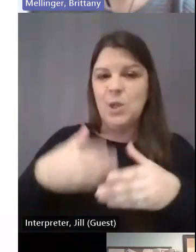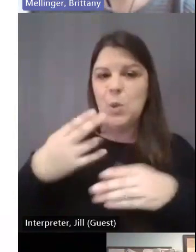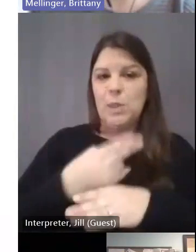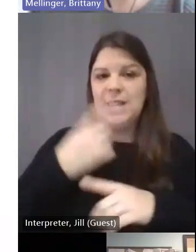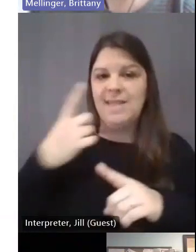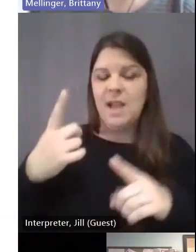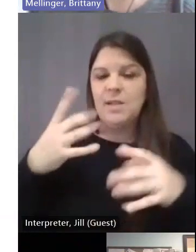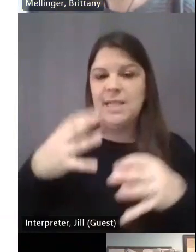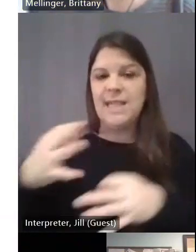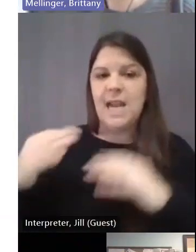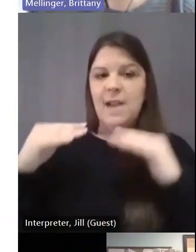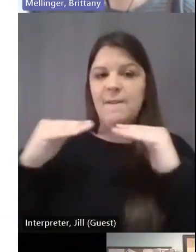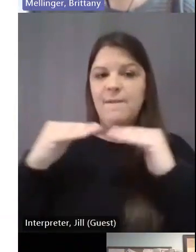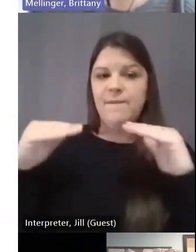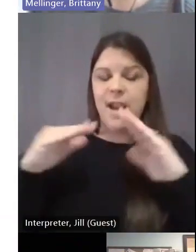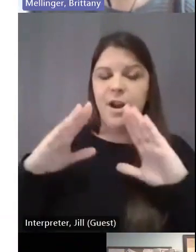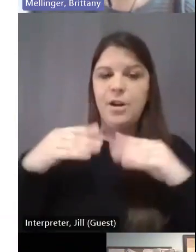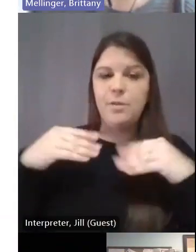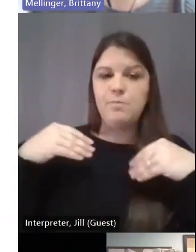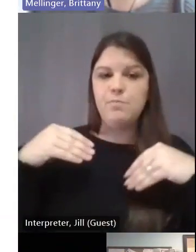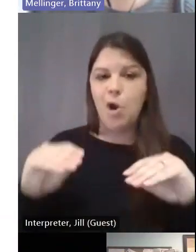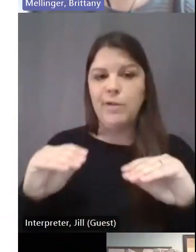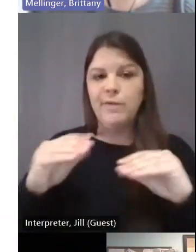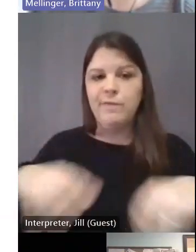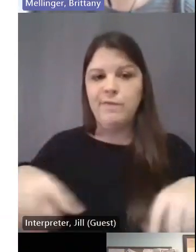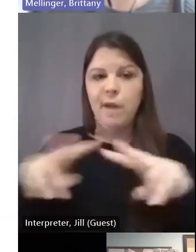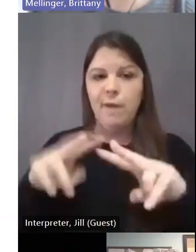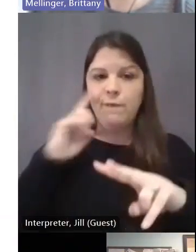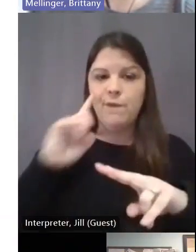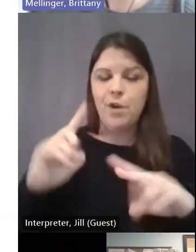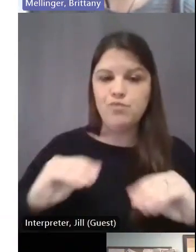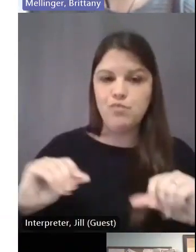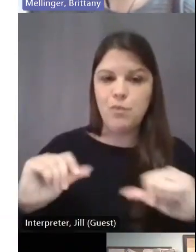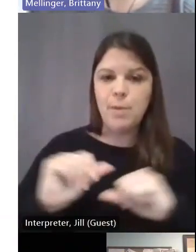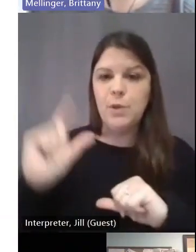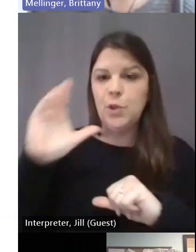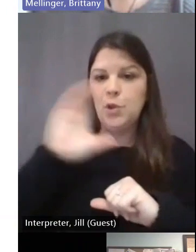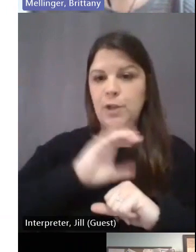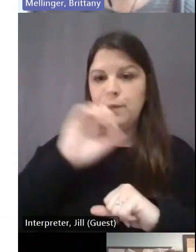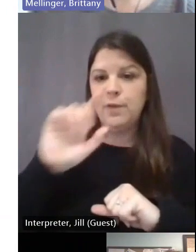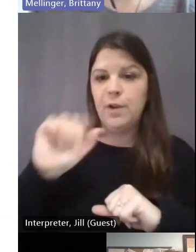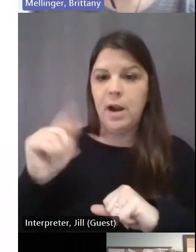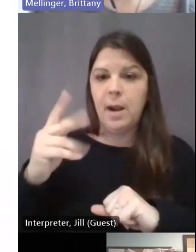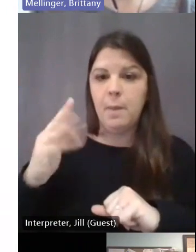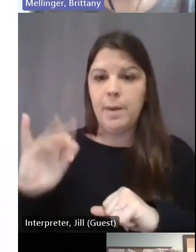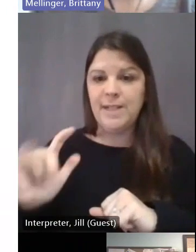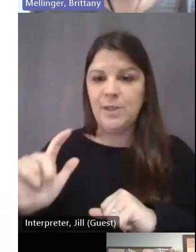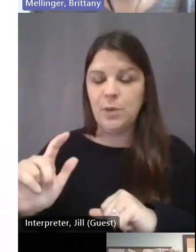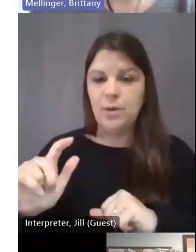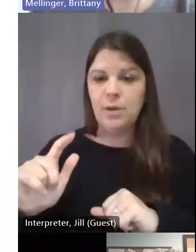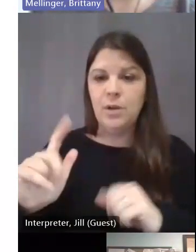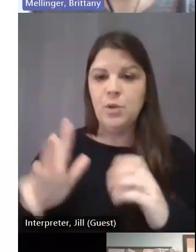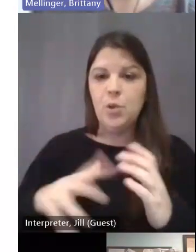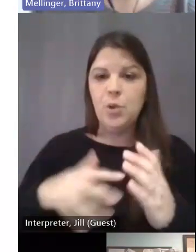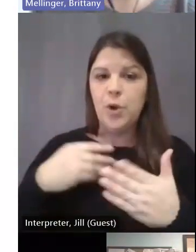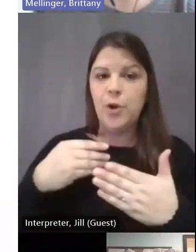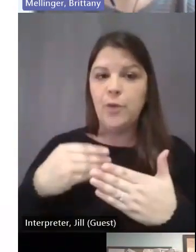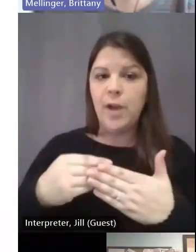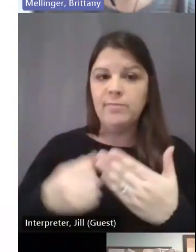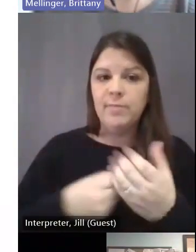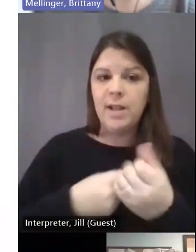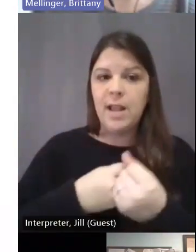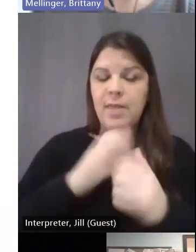of a property. So someone might be looking for an appraisal if they're looking to refinance their home